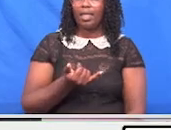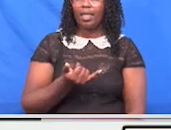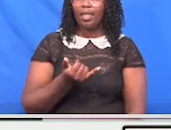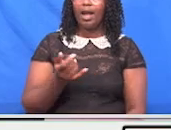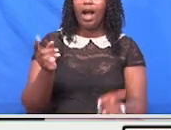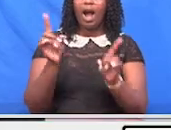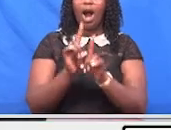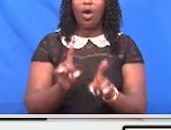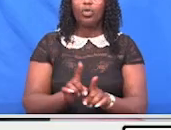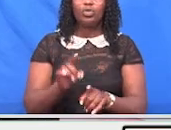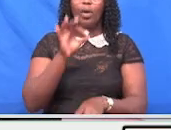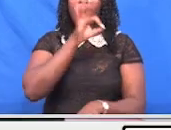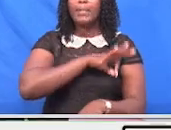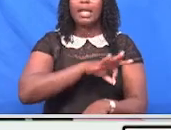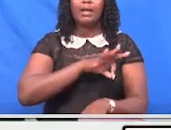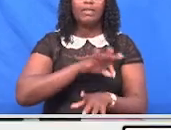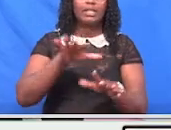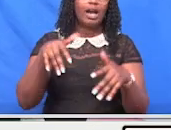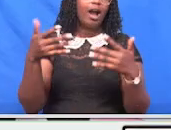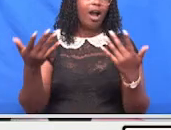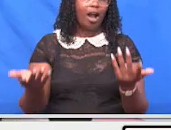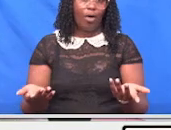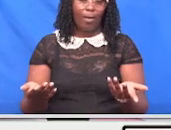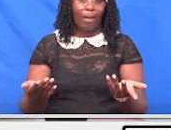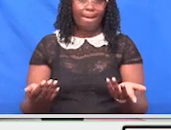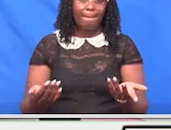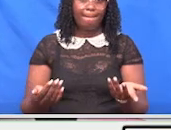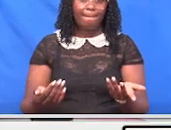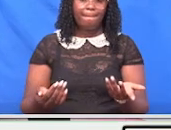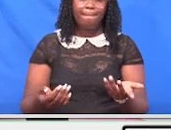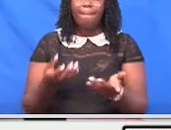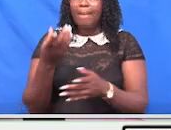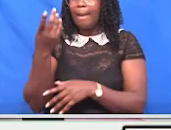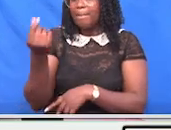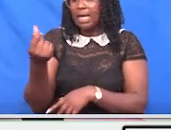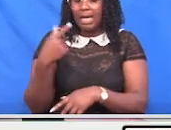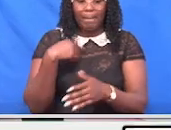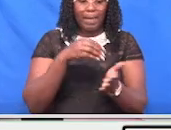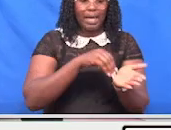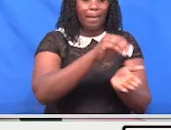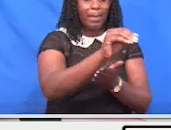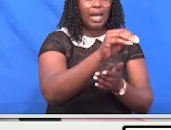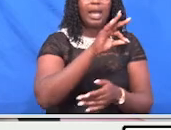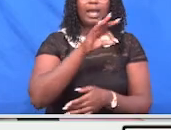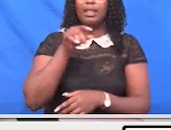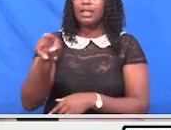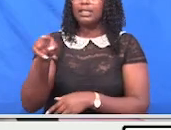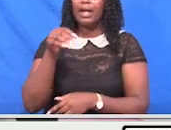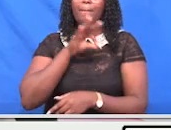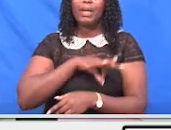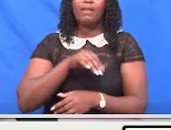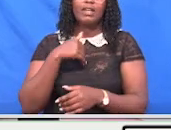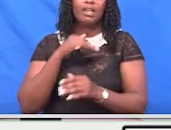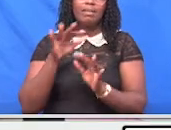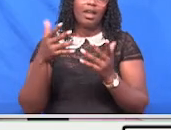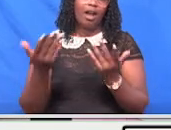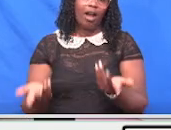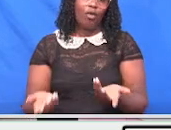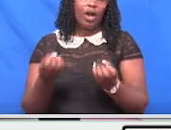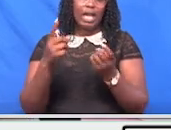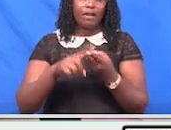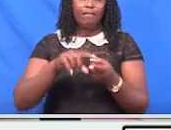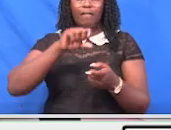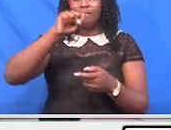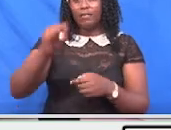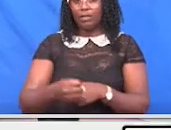How beneficial is that amount of money that I'm going to remove? If it's 5,000 and pay, how beneficial is it,